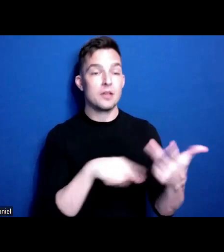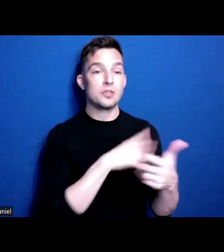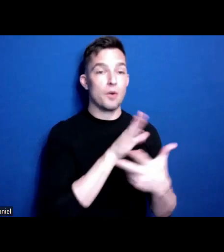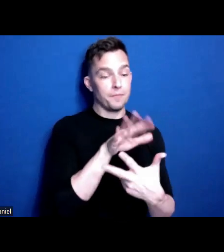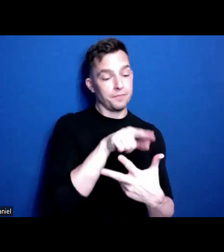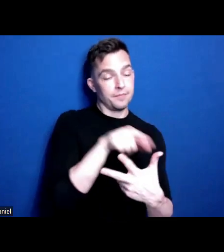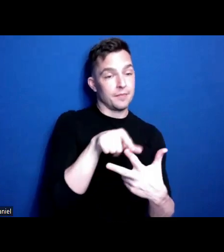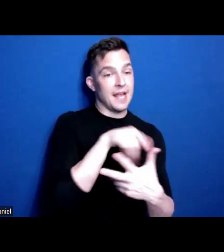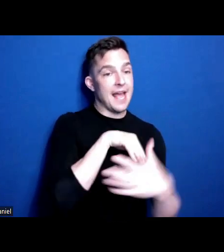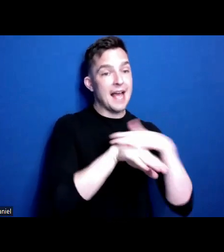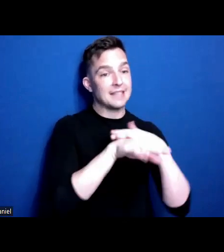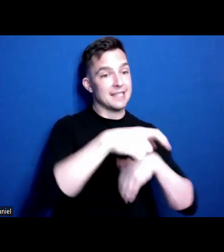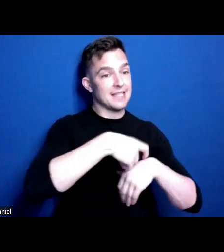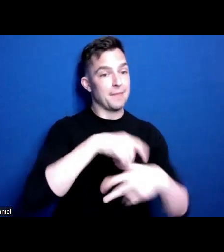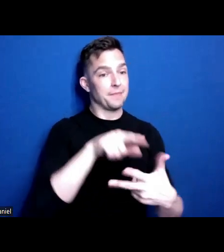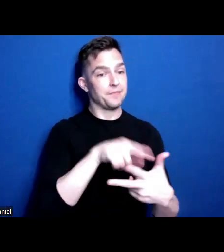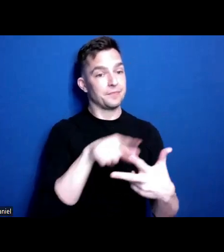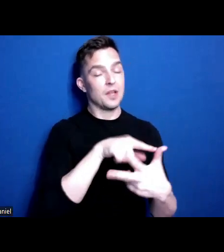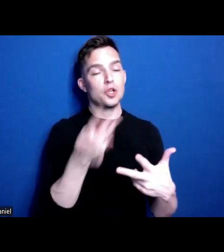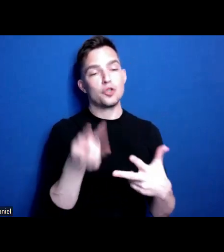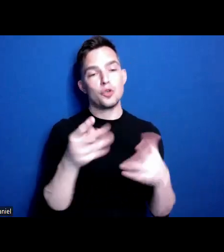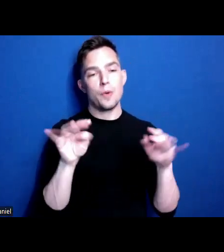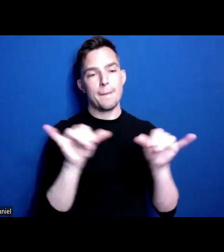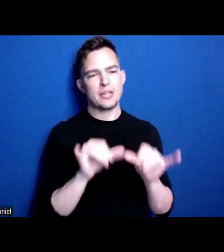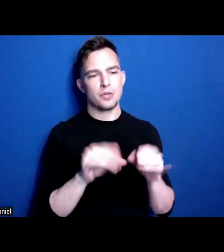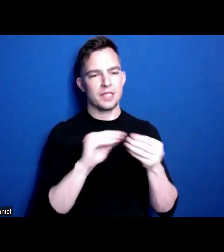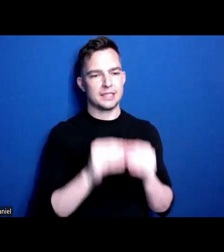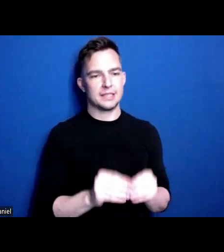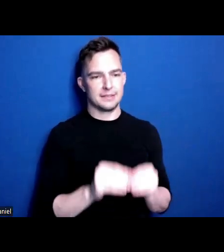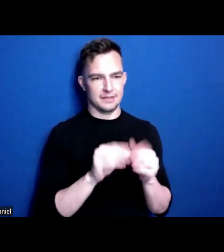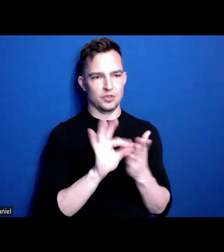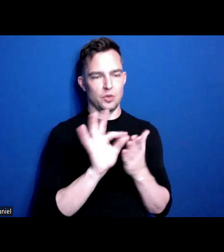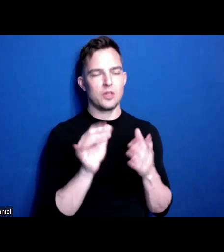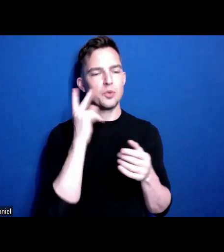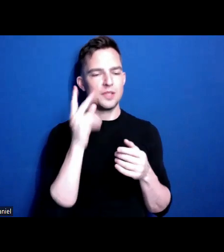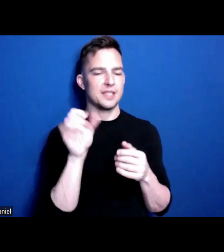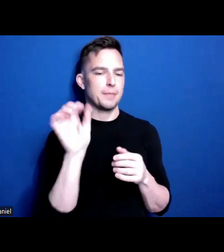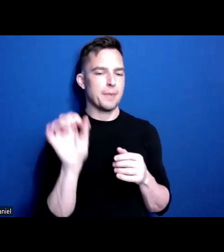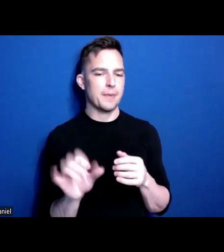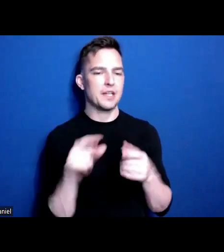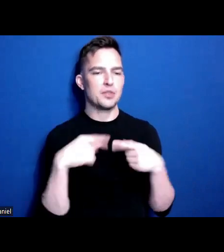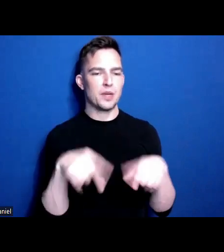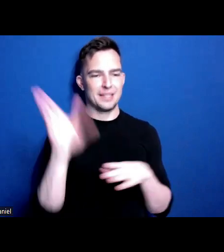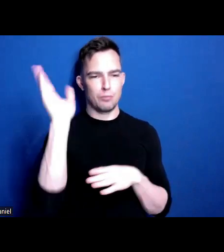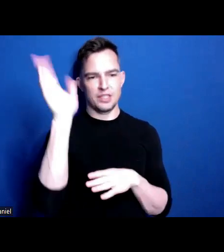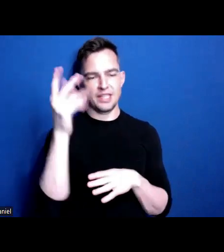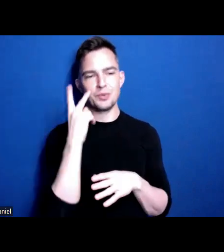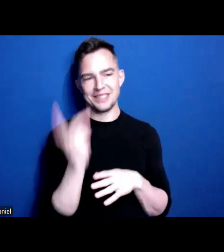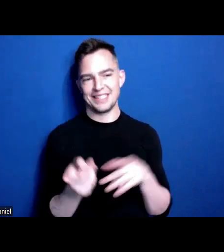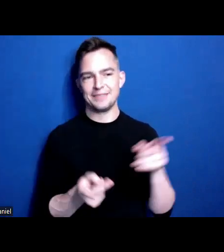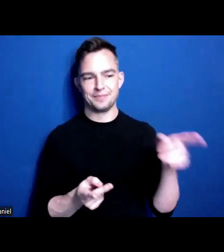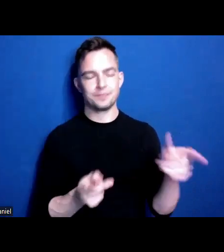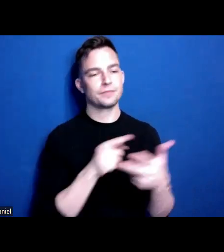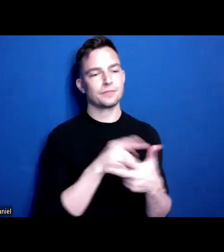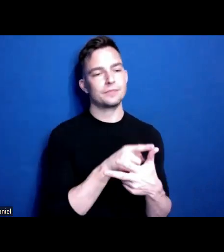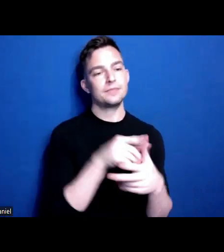and timeliness, we're looking at two metrics, and you'll see those peppered throughout this presentation. First, we're looking at